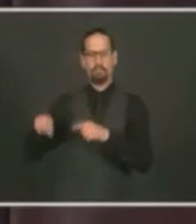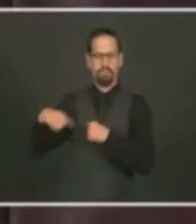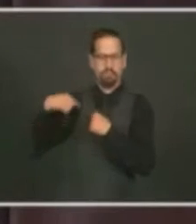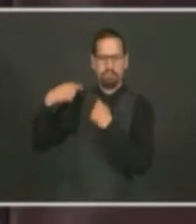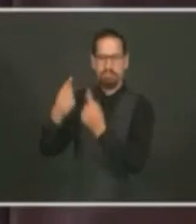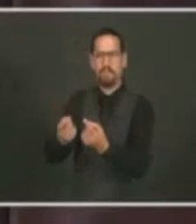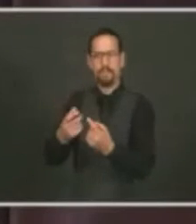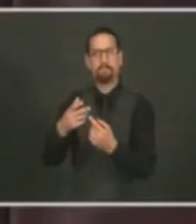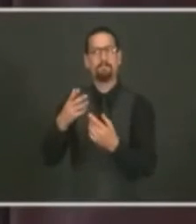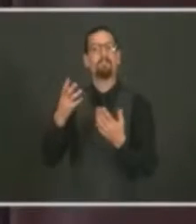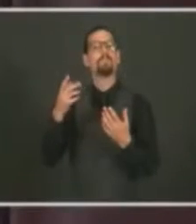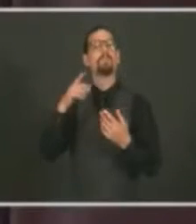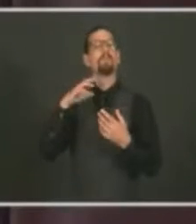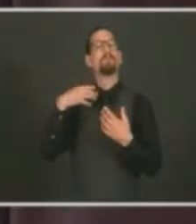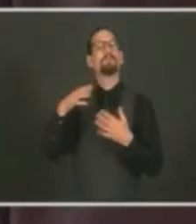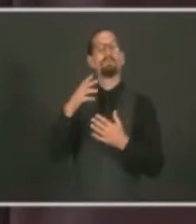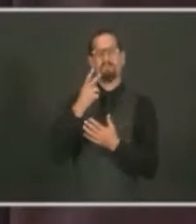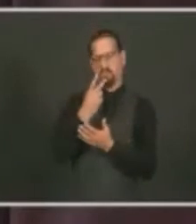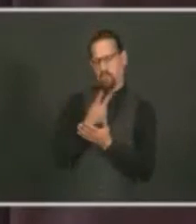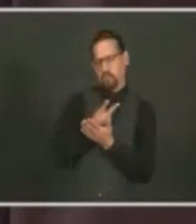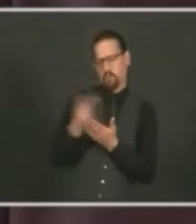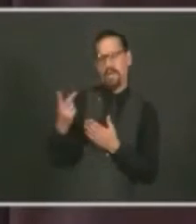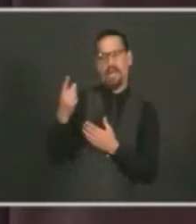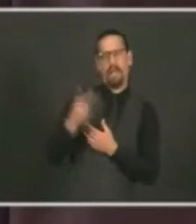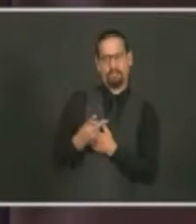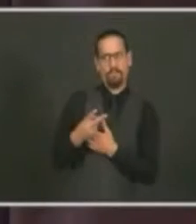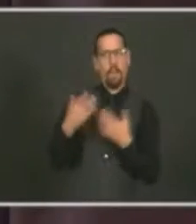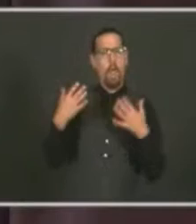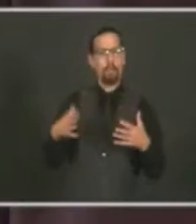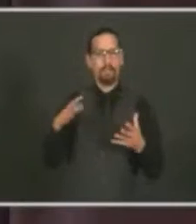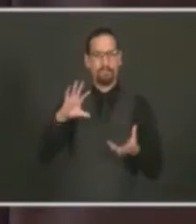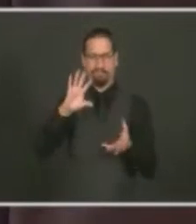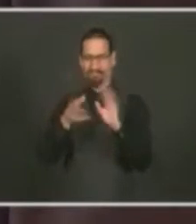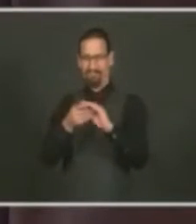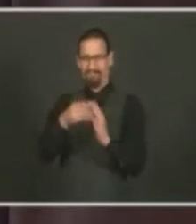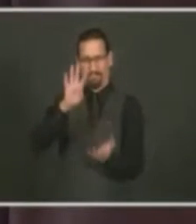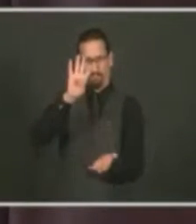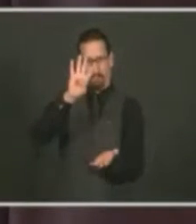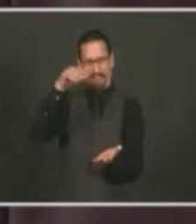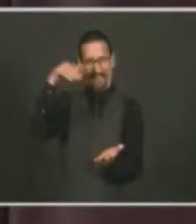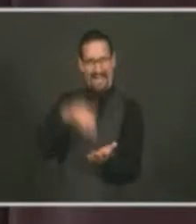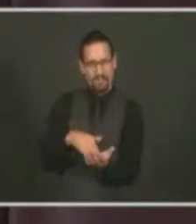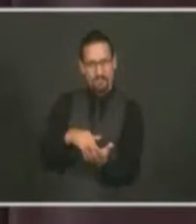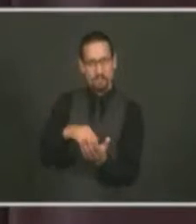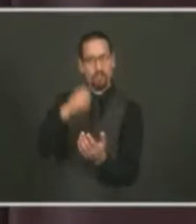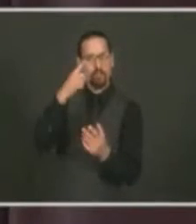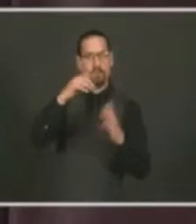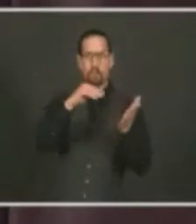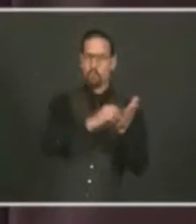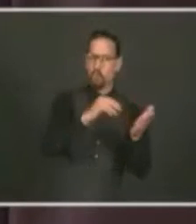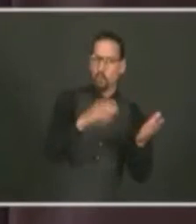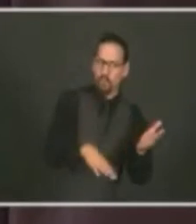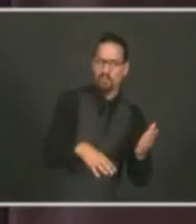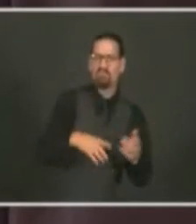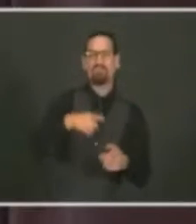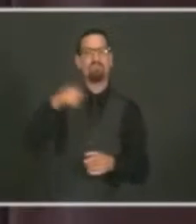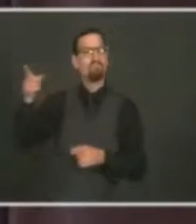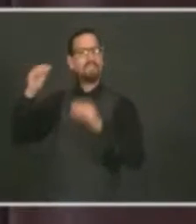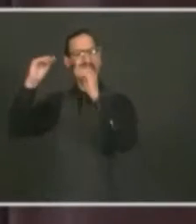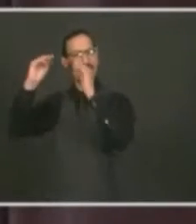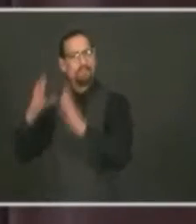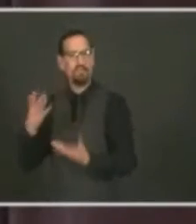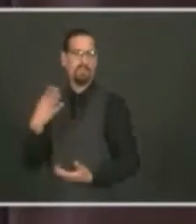weeks, we've tested about 4,000 students, teachers, and staff at our public and